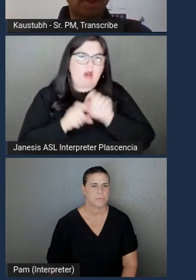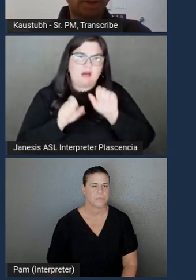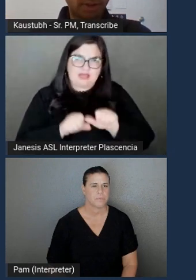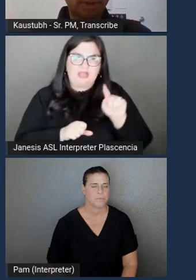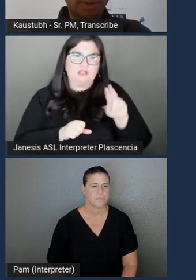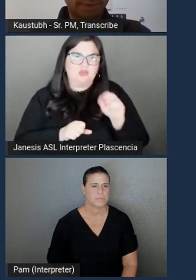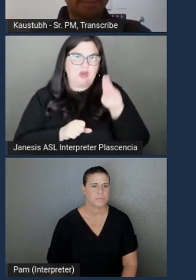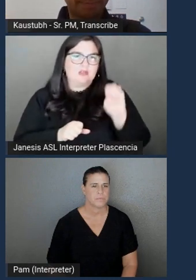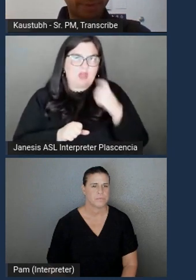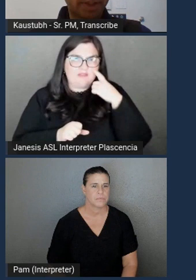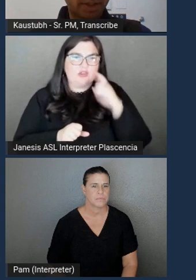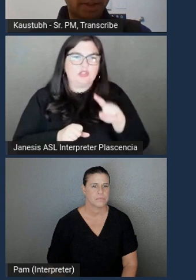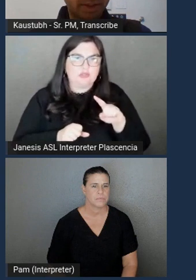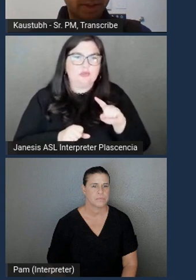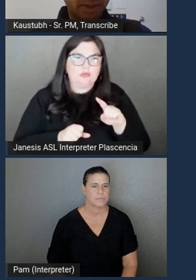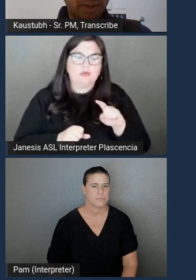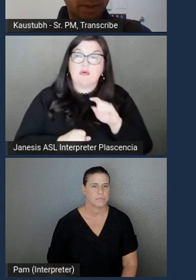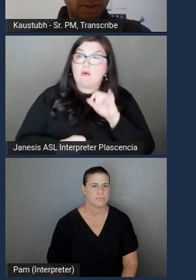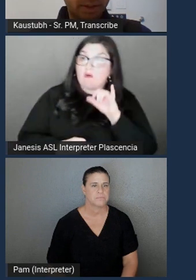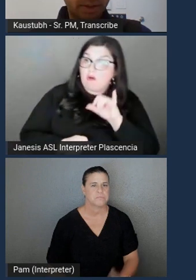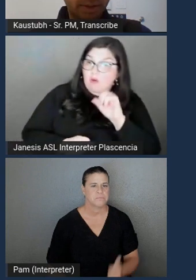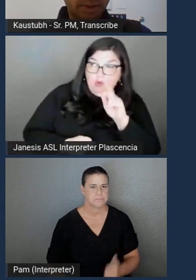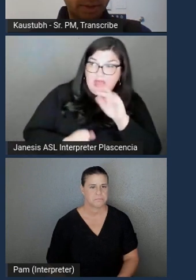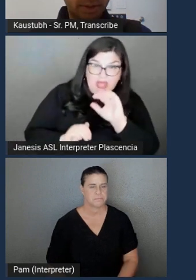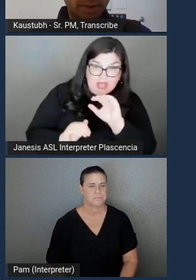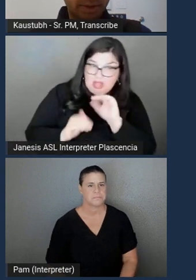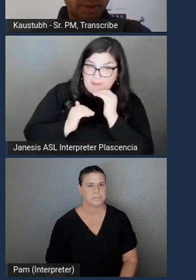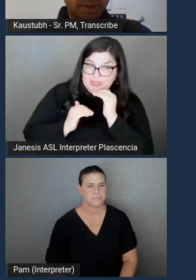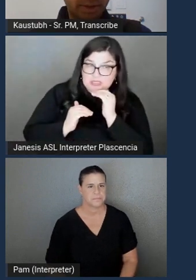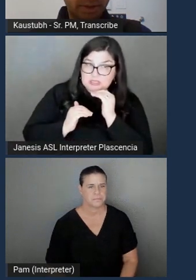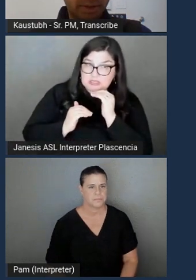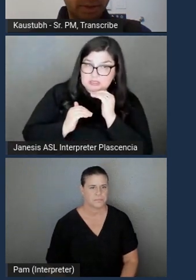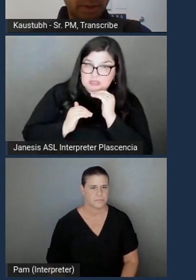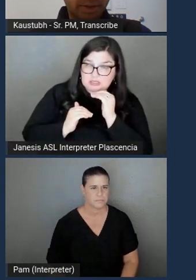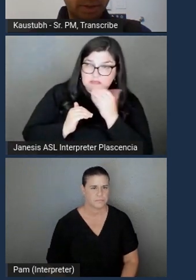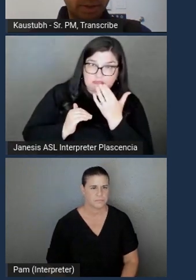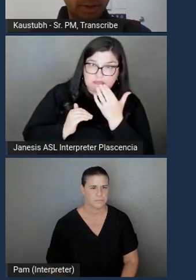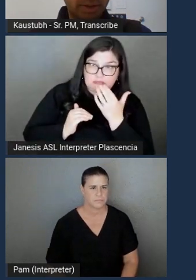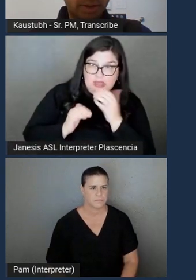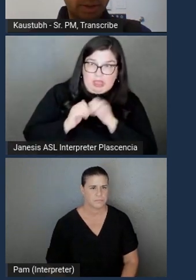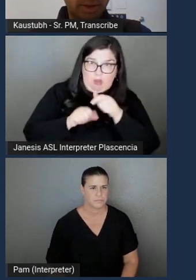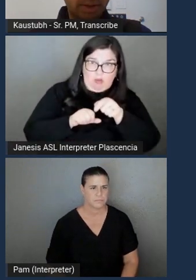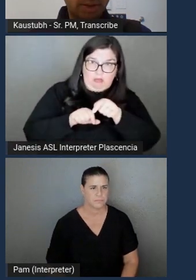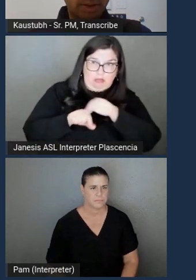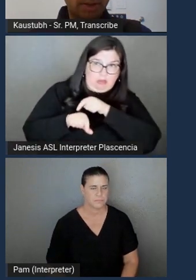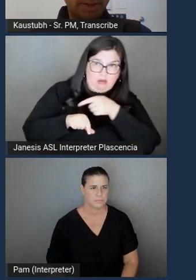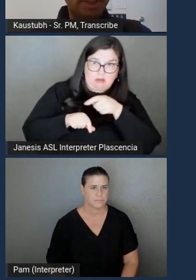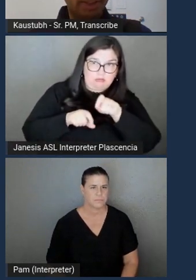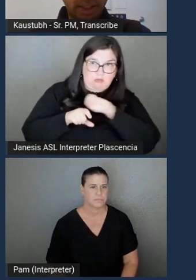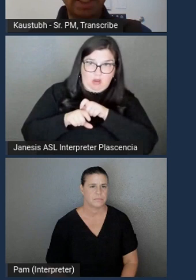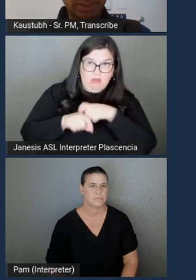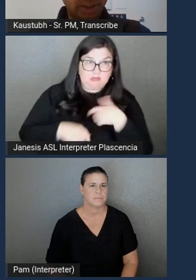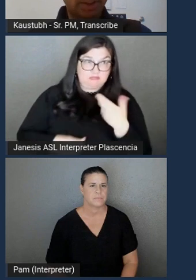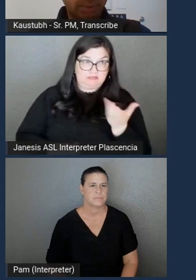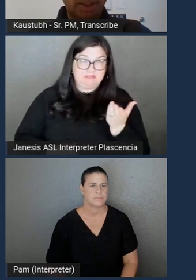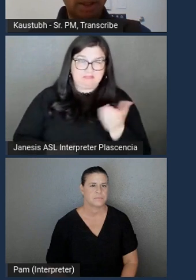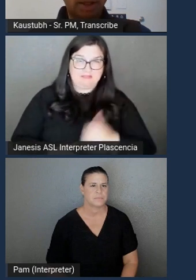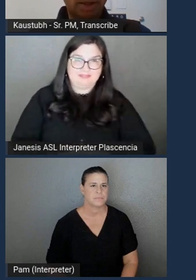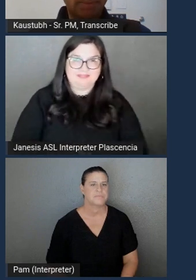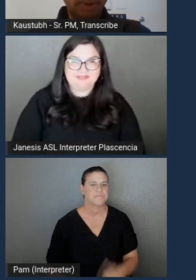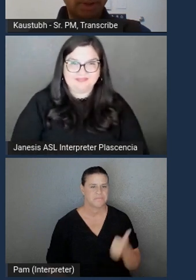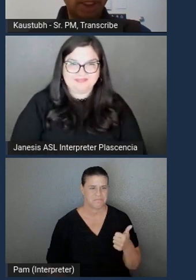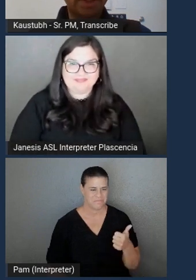all. Okay, but is there like a limit to the length of the audio file? Yes, there is a